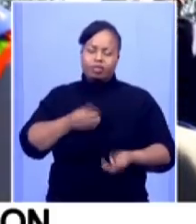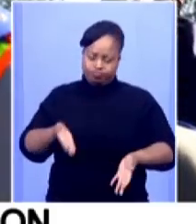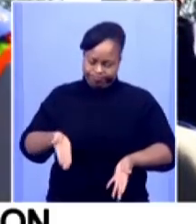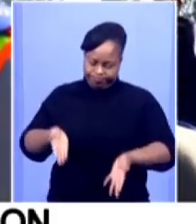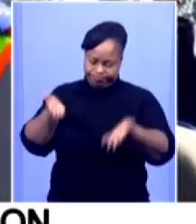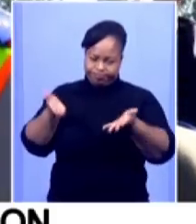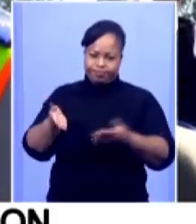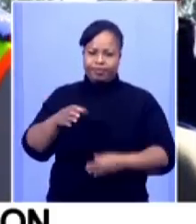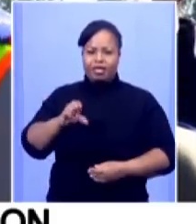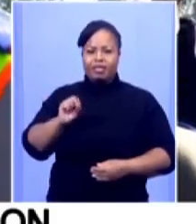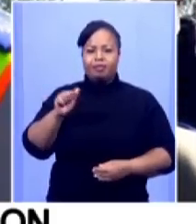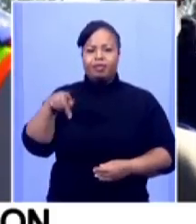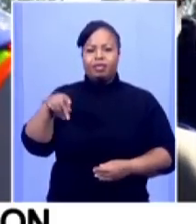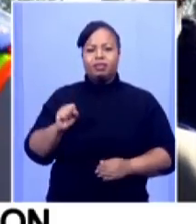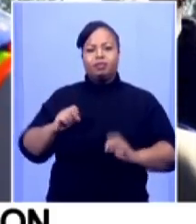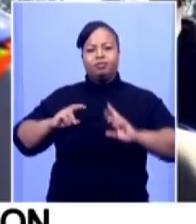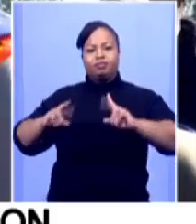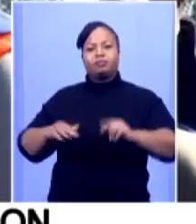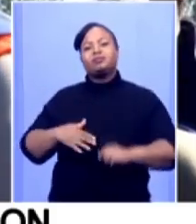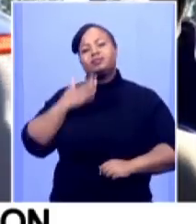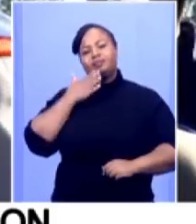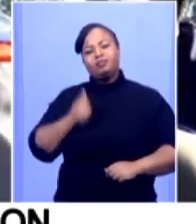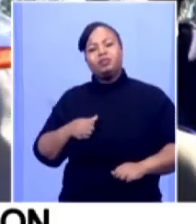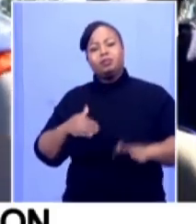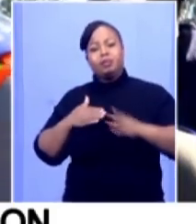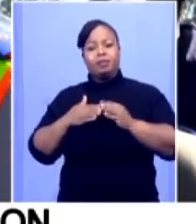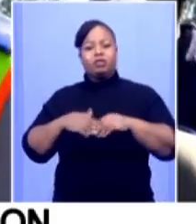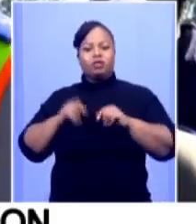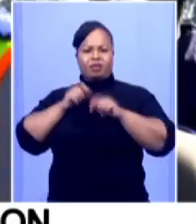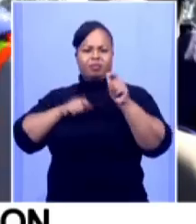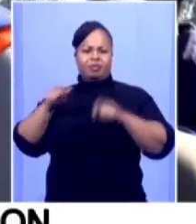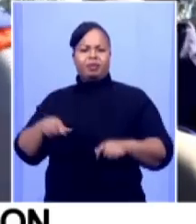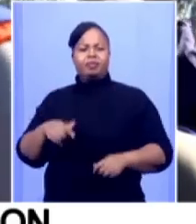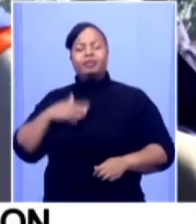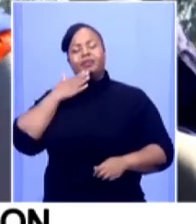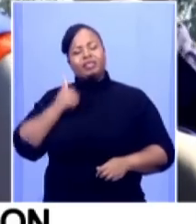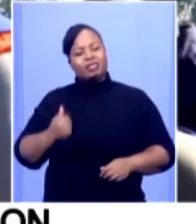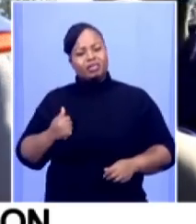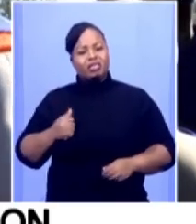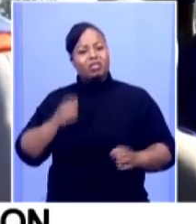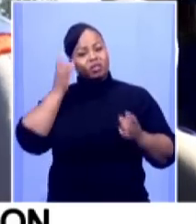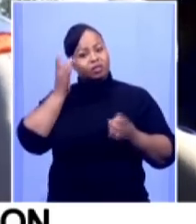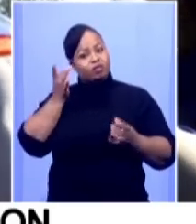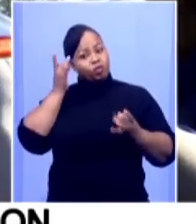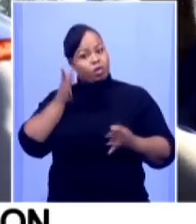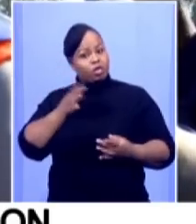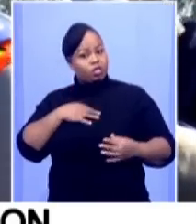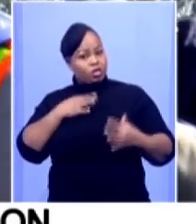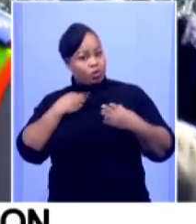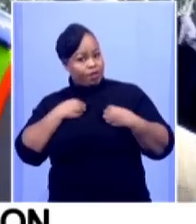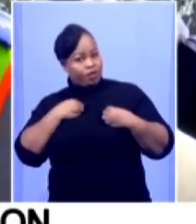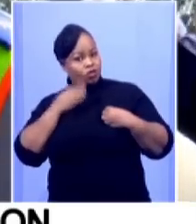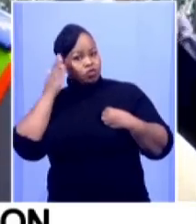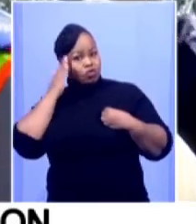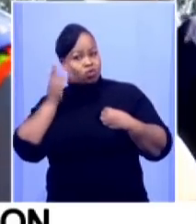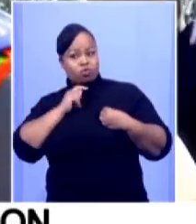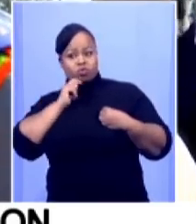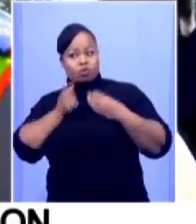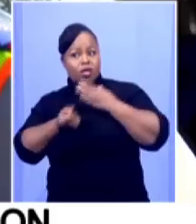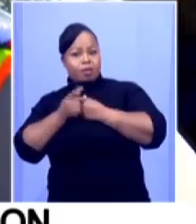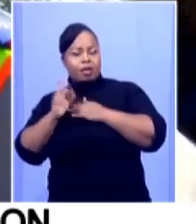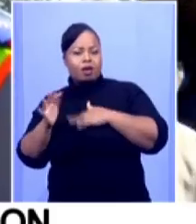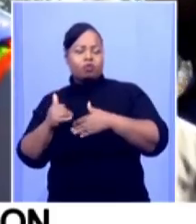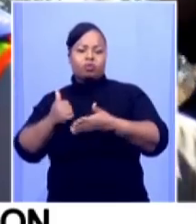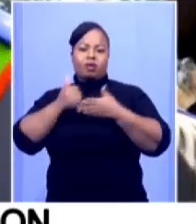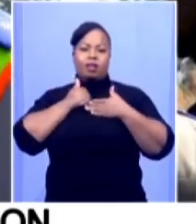investigate further, but we urge again members of the public to say let it come with information that they might have, either to us as TMPD